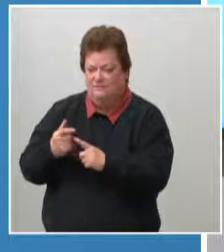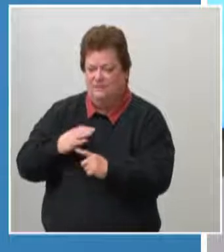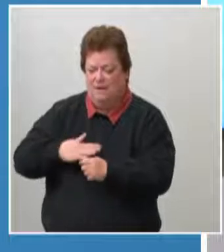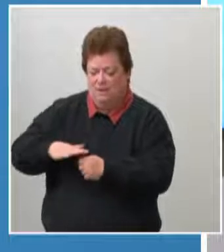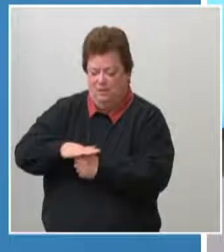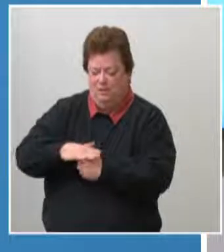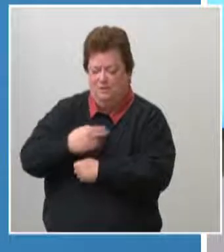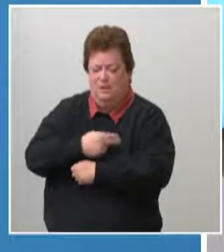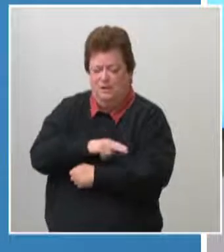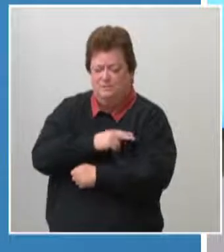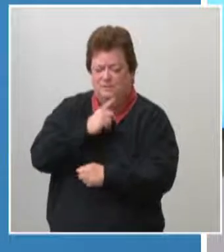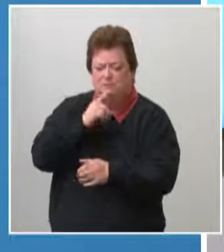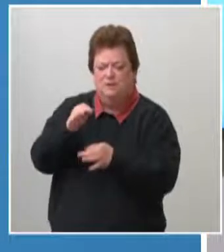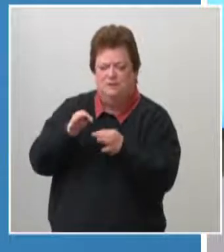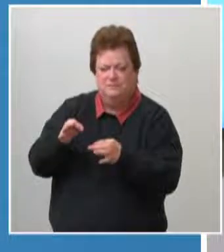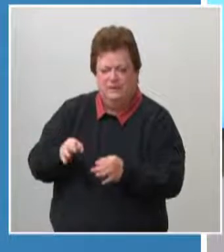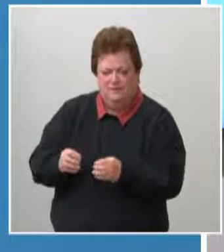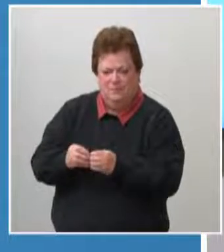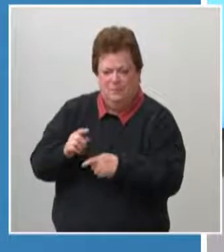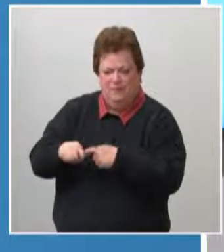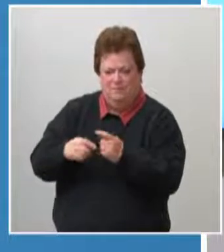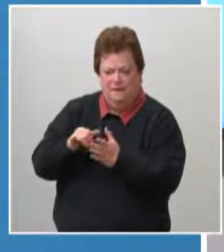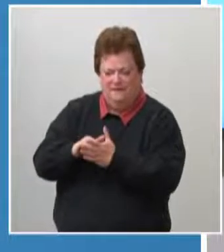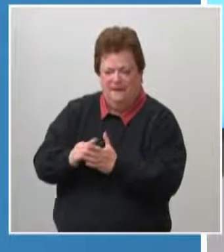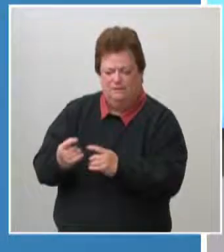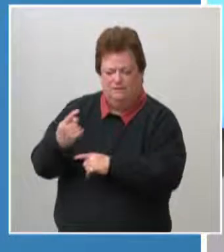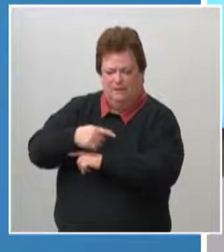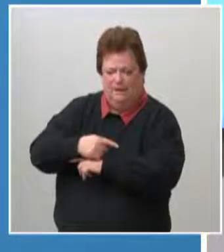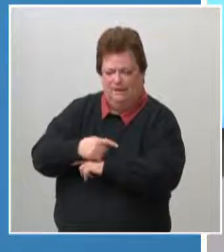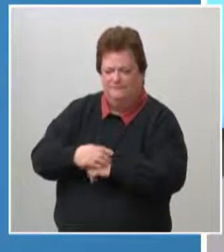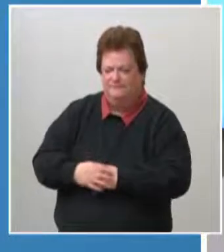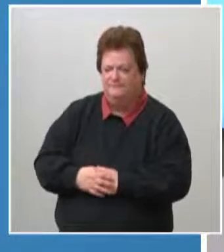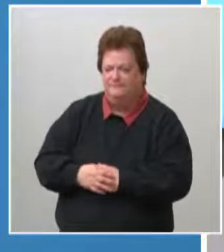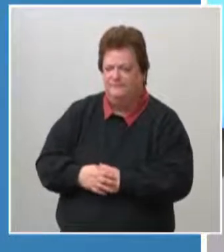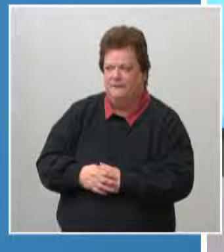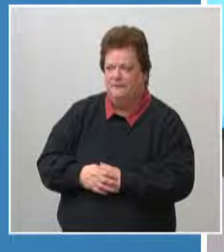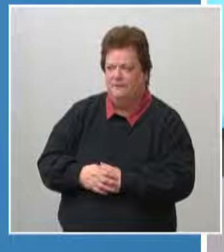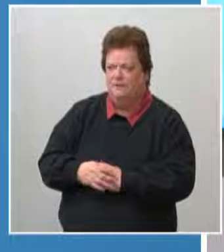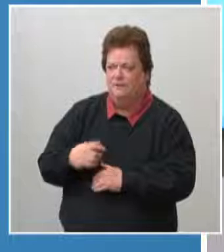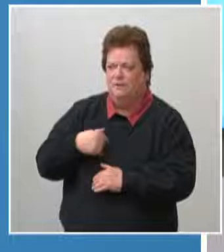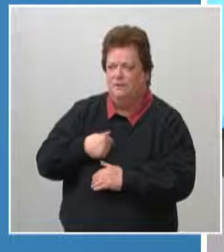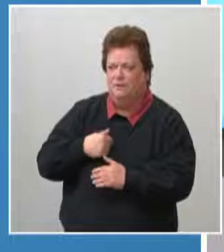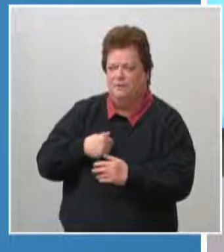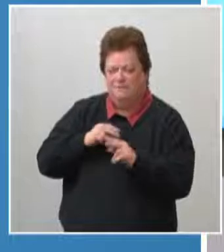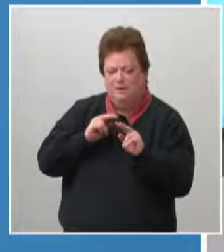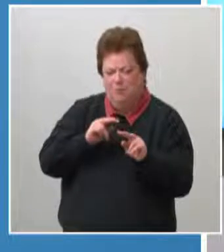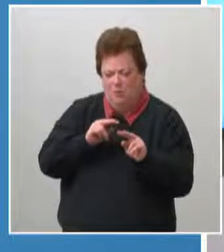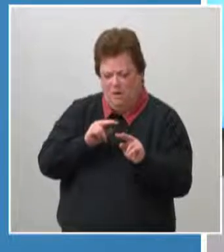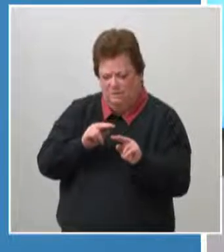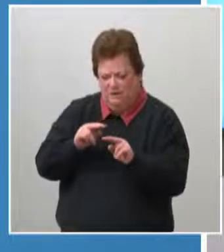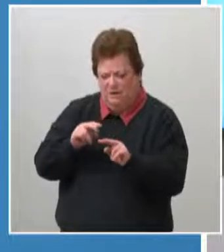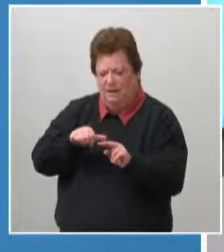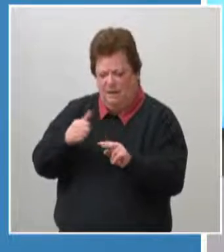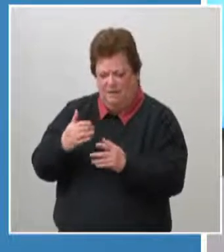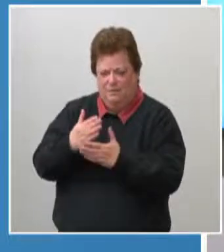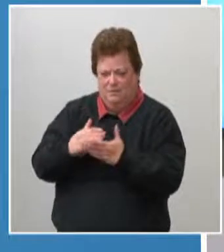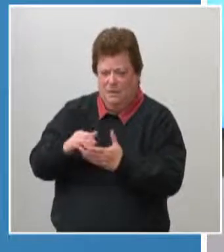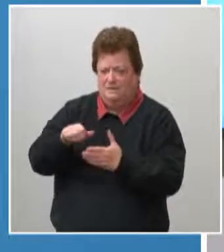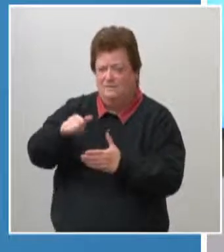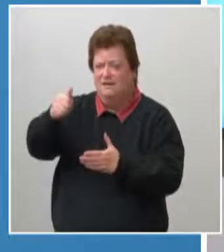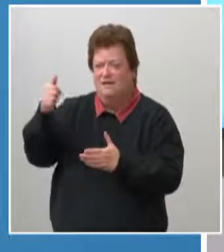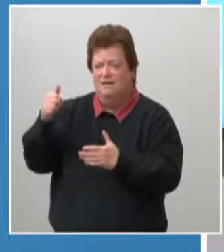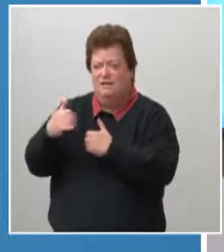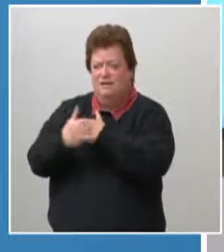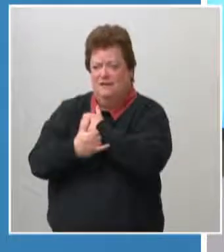more information on this program and its impact so far. We've been closely monitoring other parts of the country that